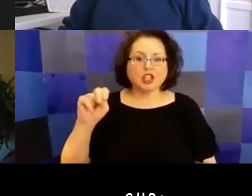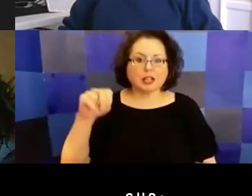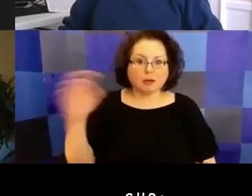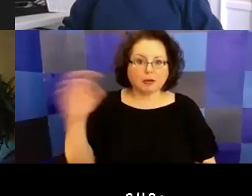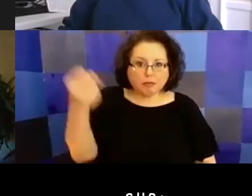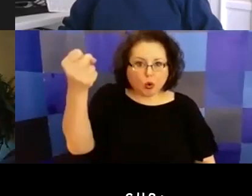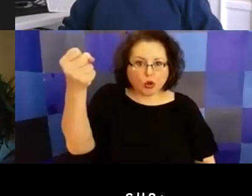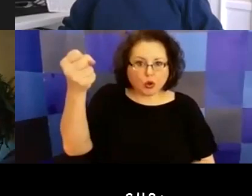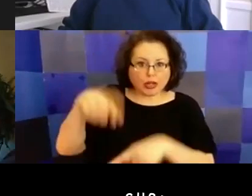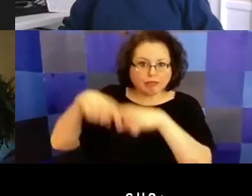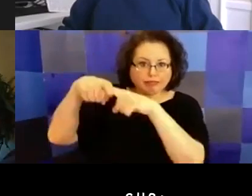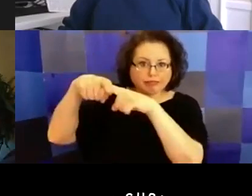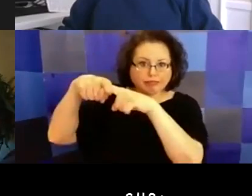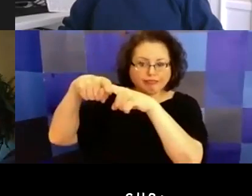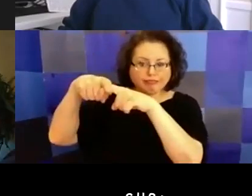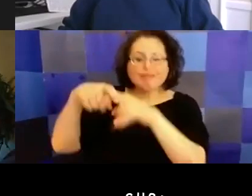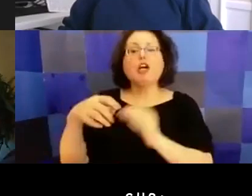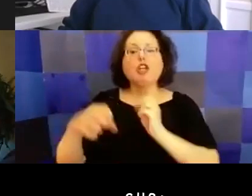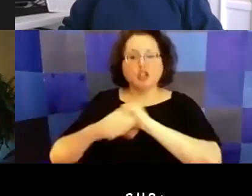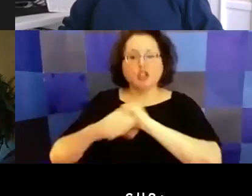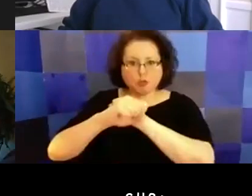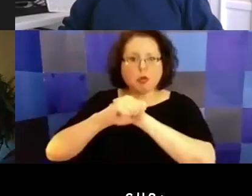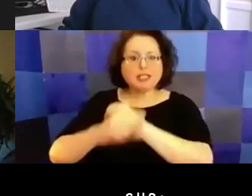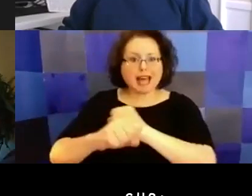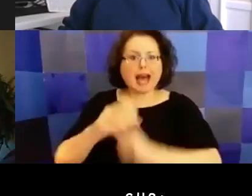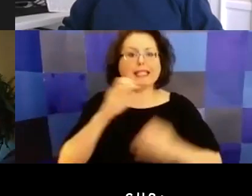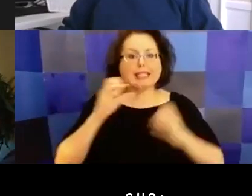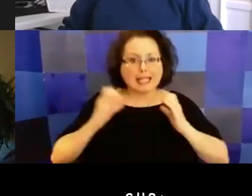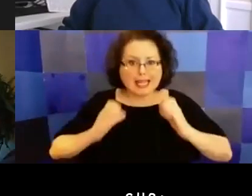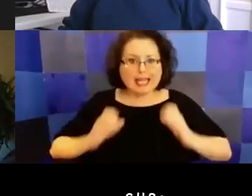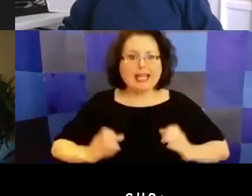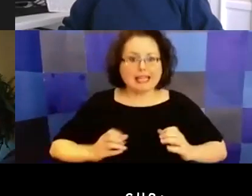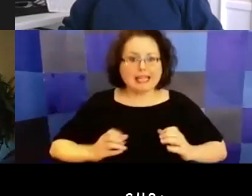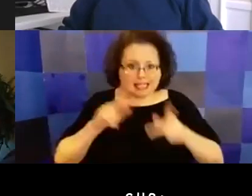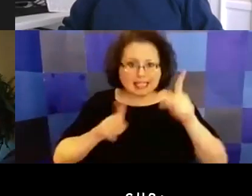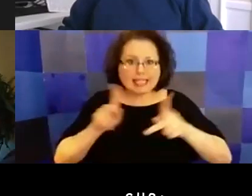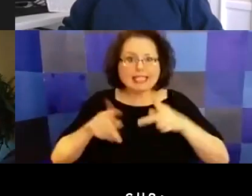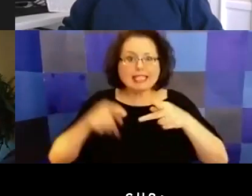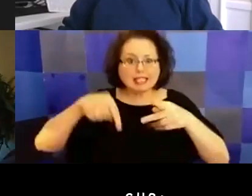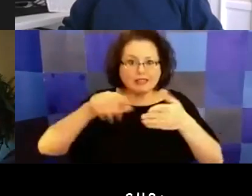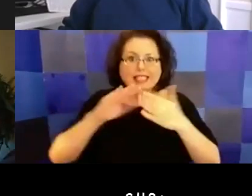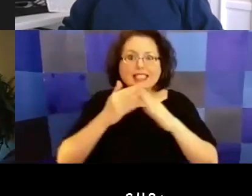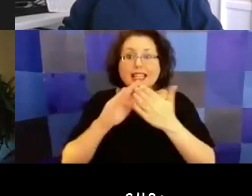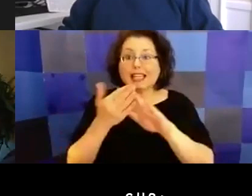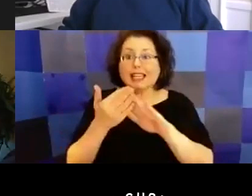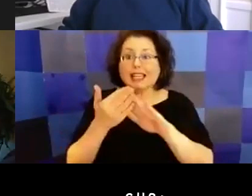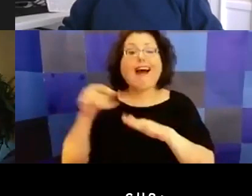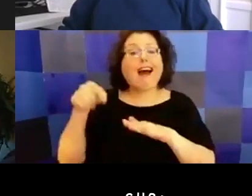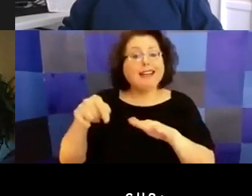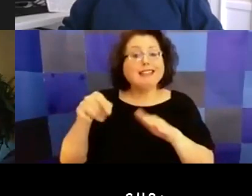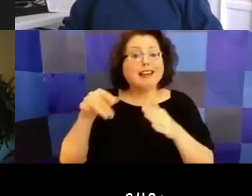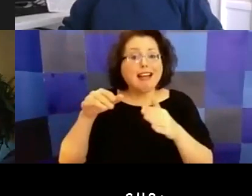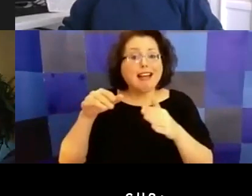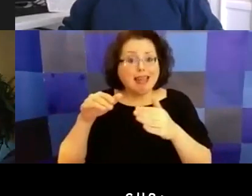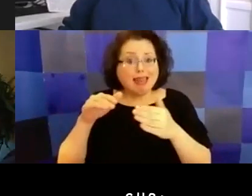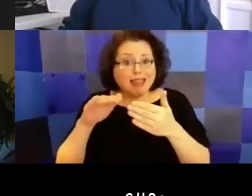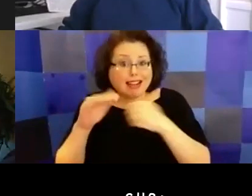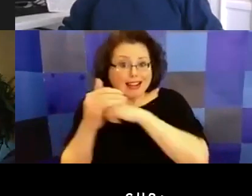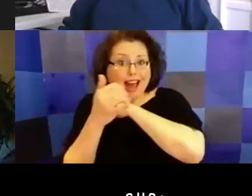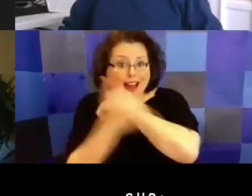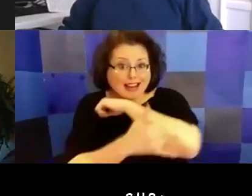to you know protect the citizens of this city as the county court moratorium